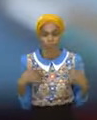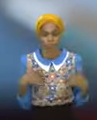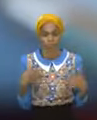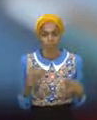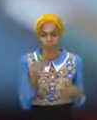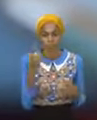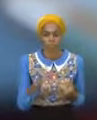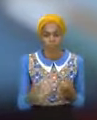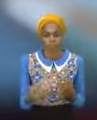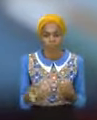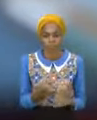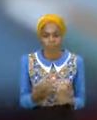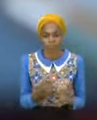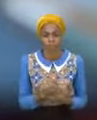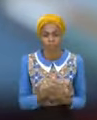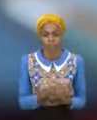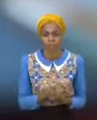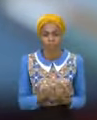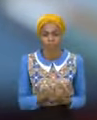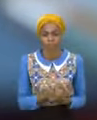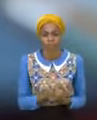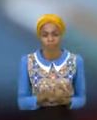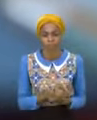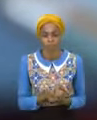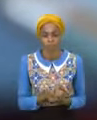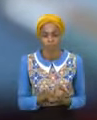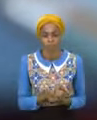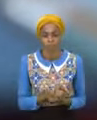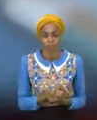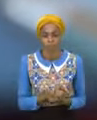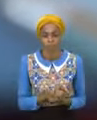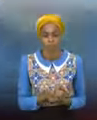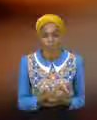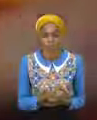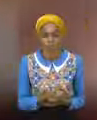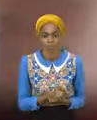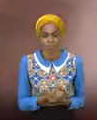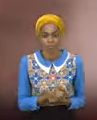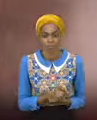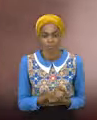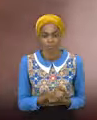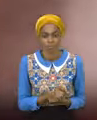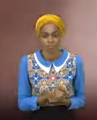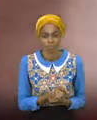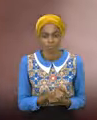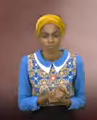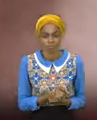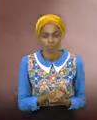see like in everybody. Growing up with a double navel instead of one.